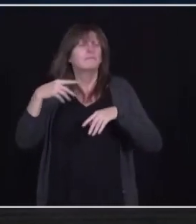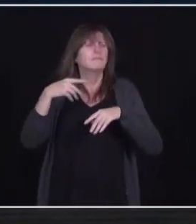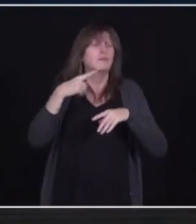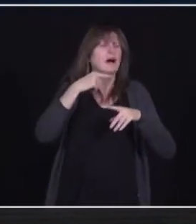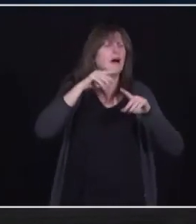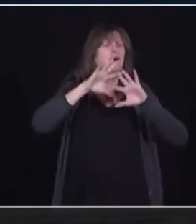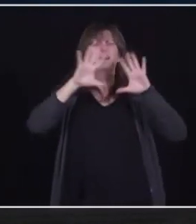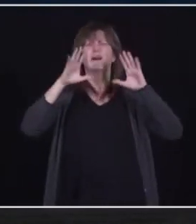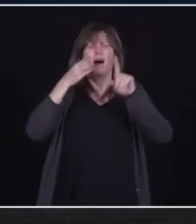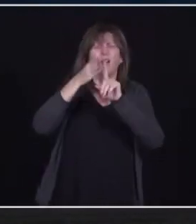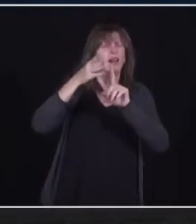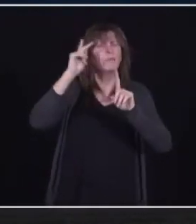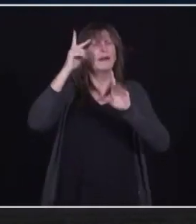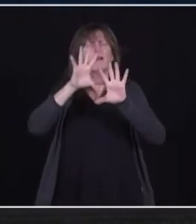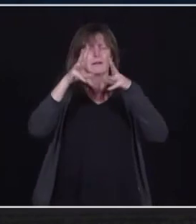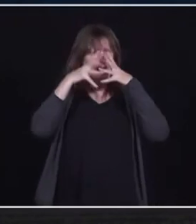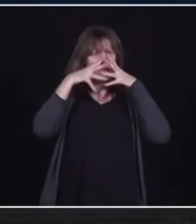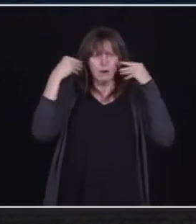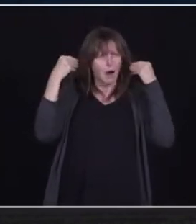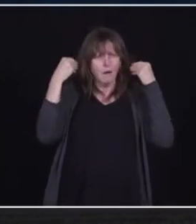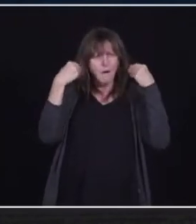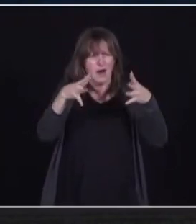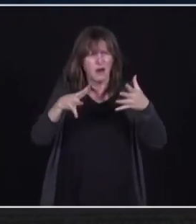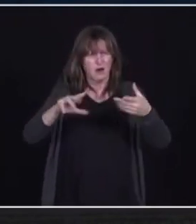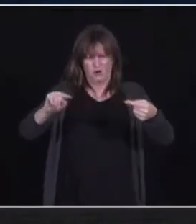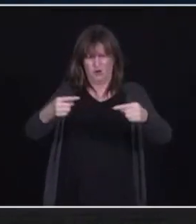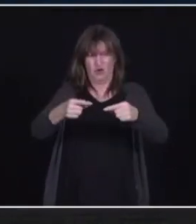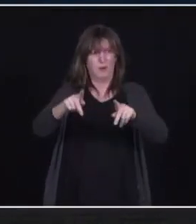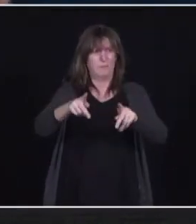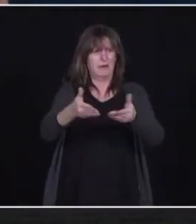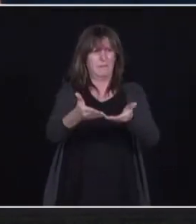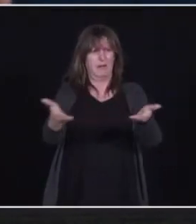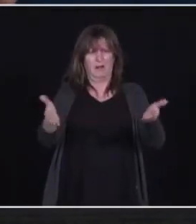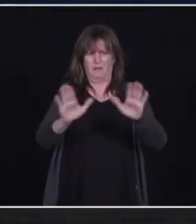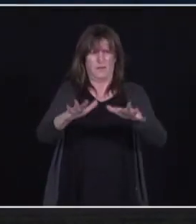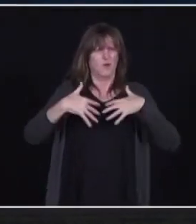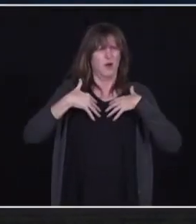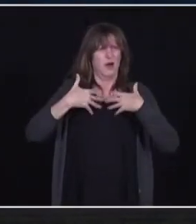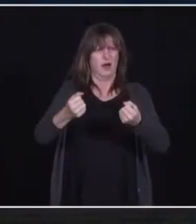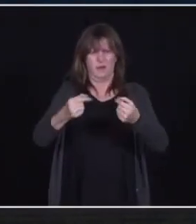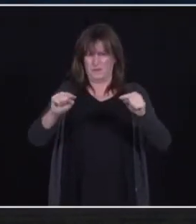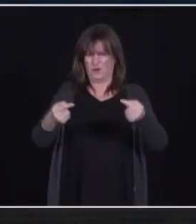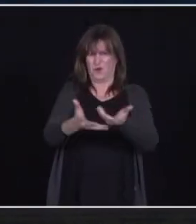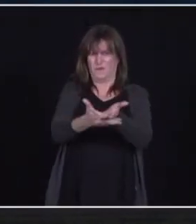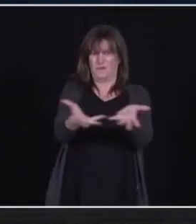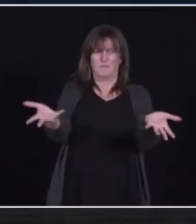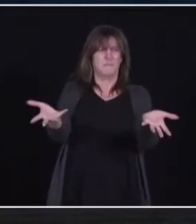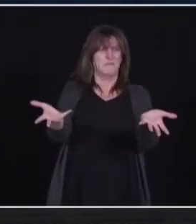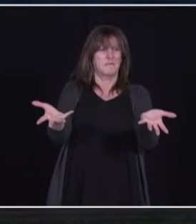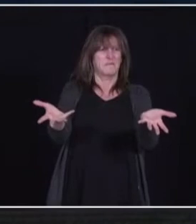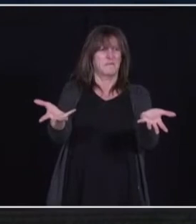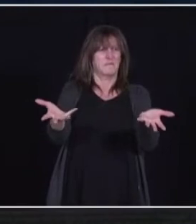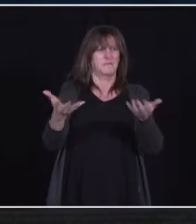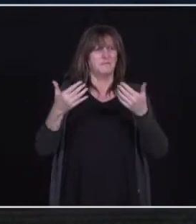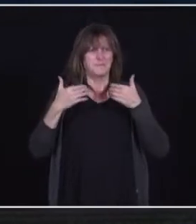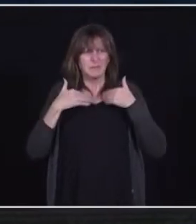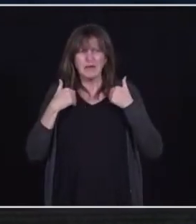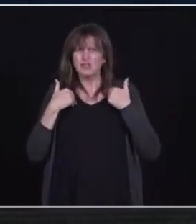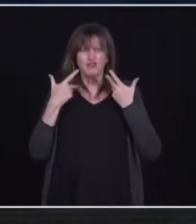it hurts people and hurts people's health care, and the minister's up all night working around the clock with all the docs